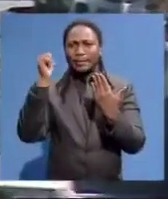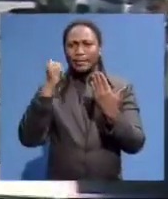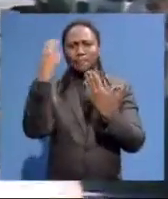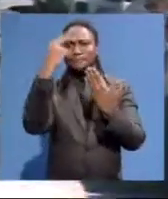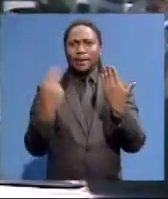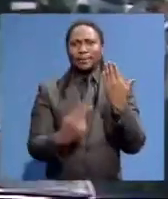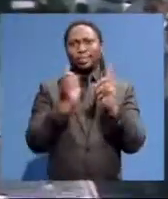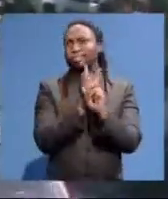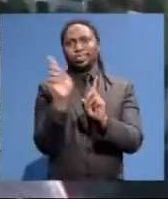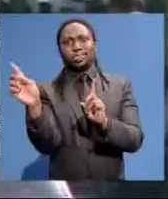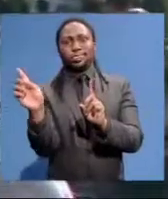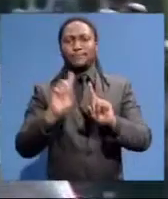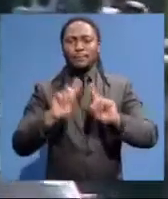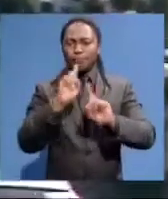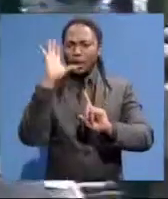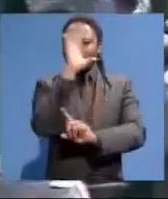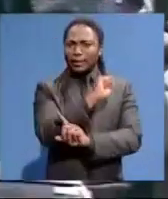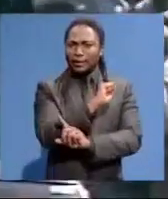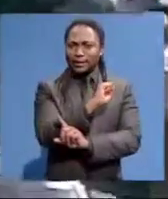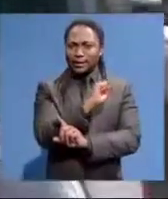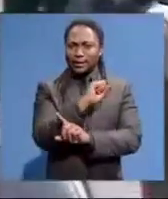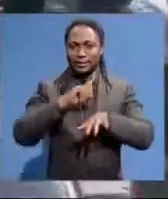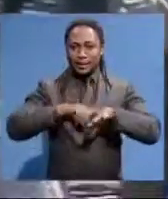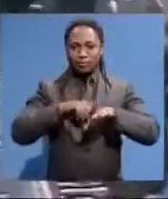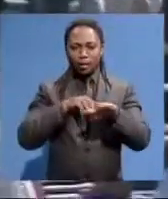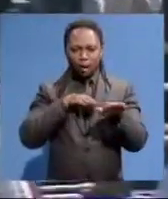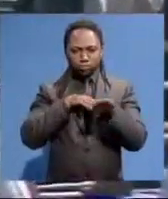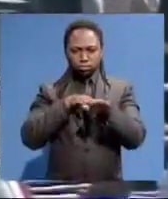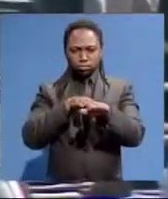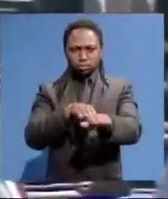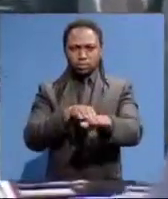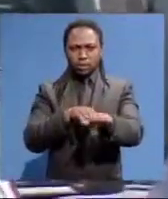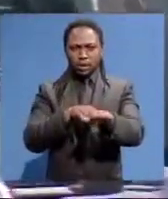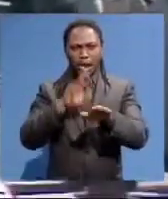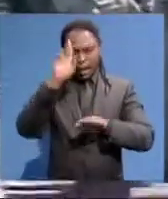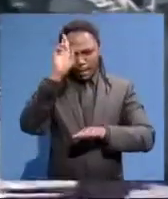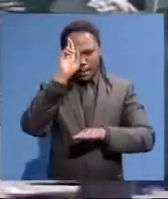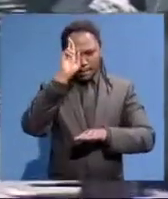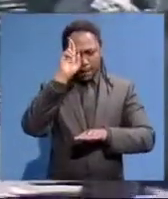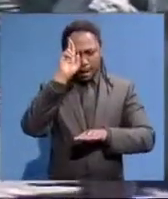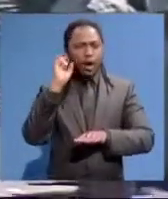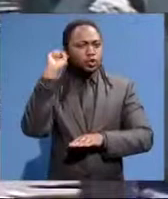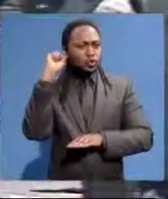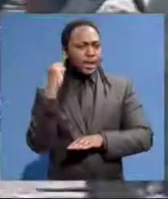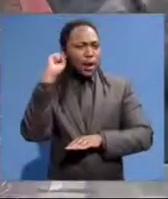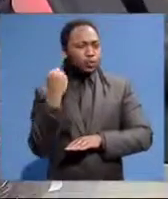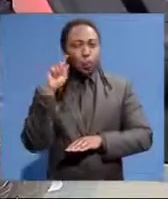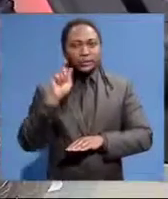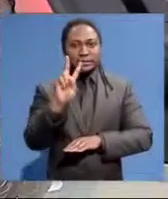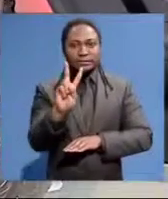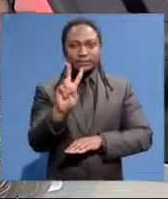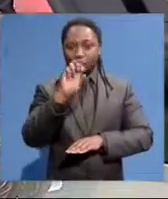the mark, but everyone was guessing. And as the cars were approaching, I remember the voice of the then news person from